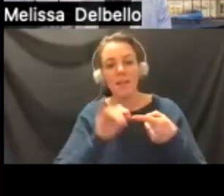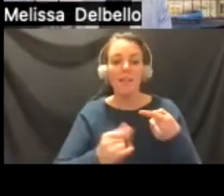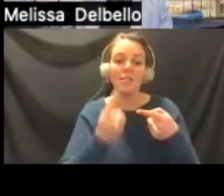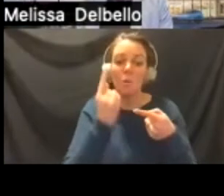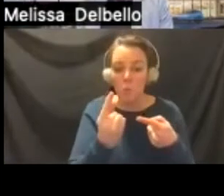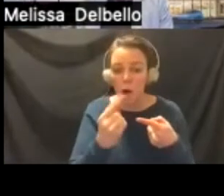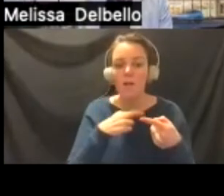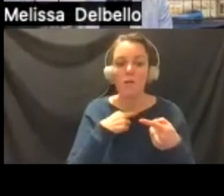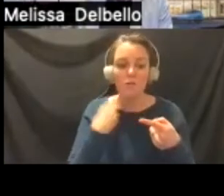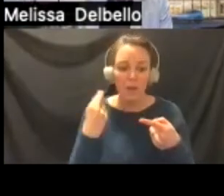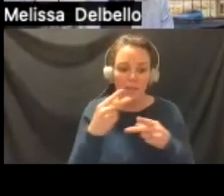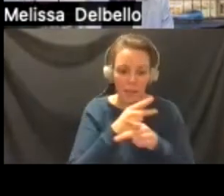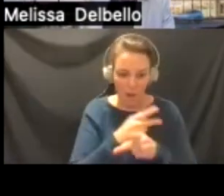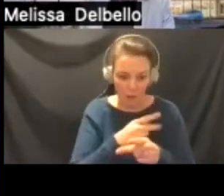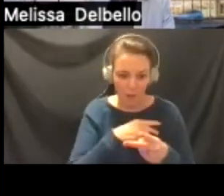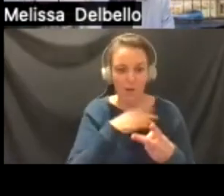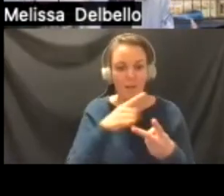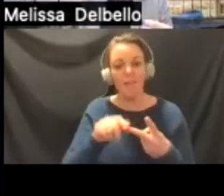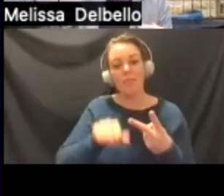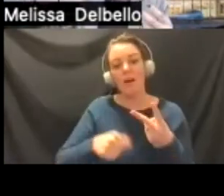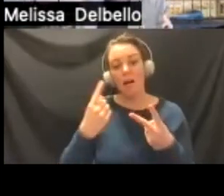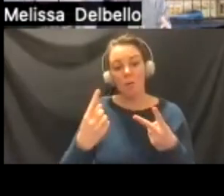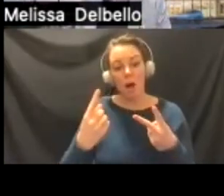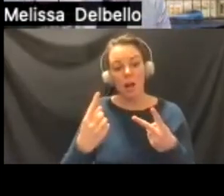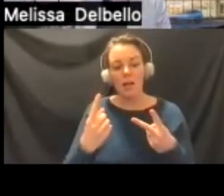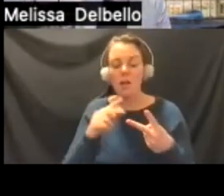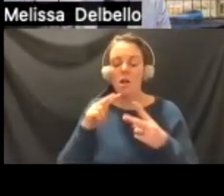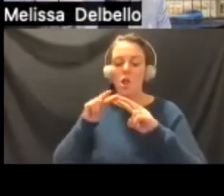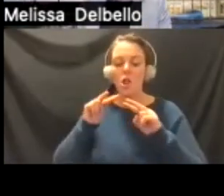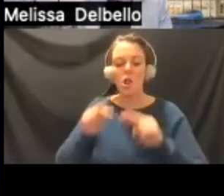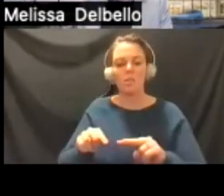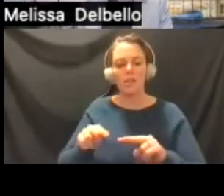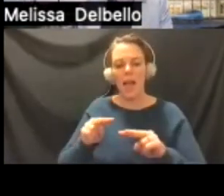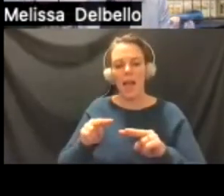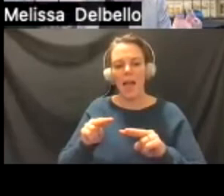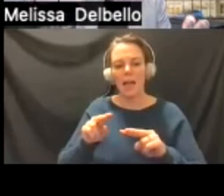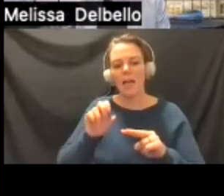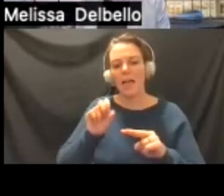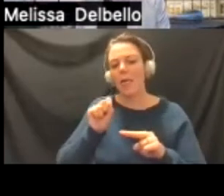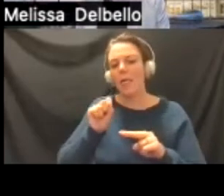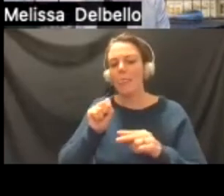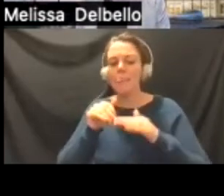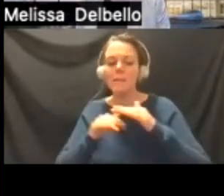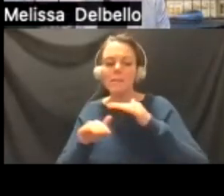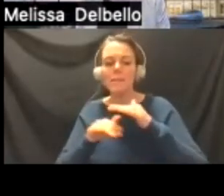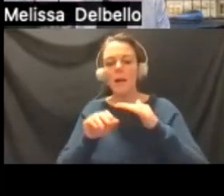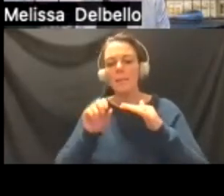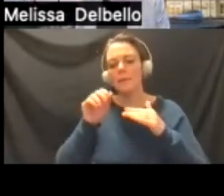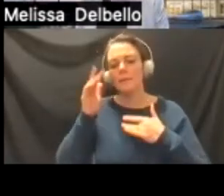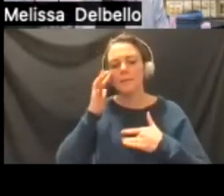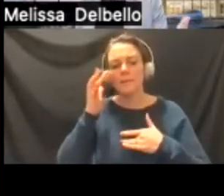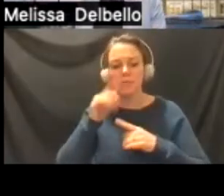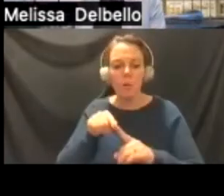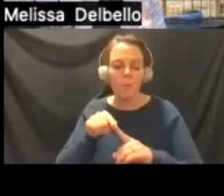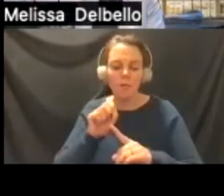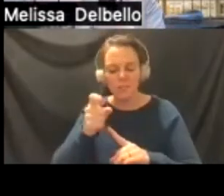risk calculator, and then the other risk calculator is looking at this subsyndromal kind of bipolar, not otherwise